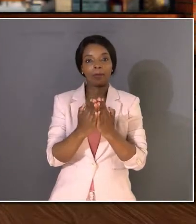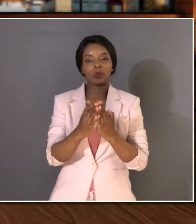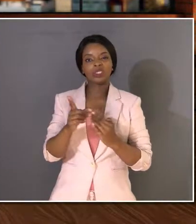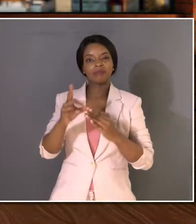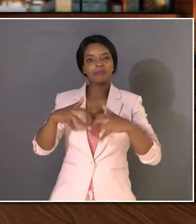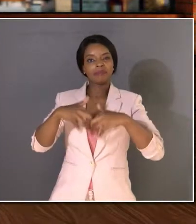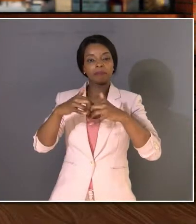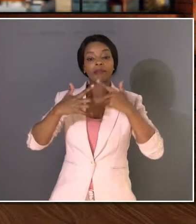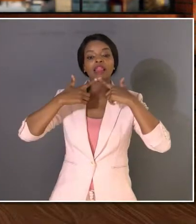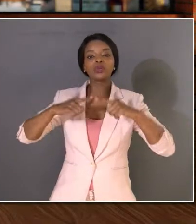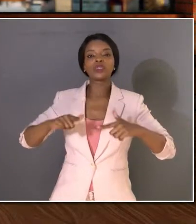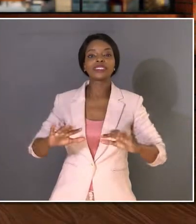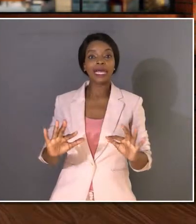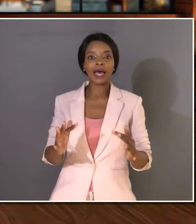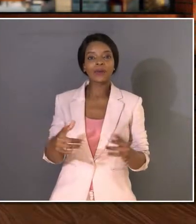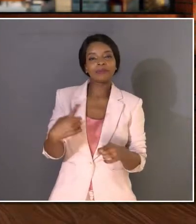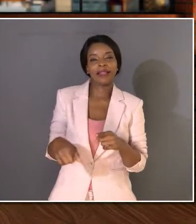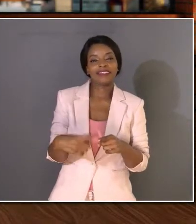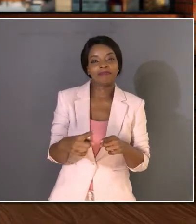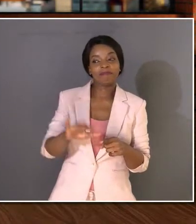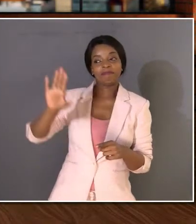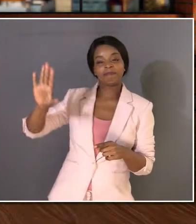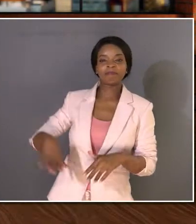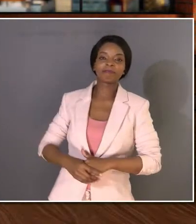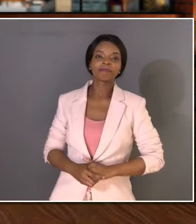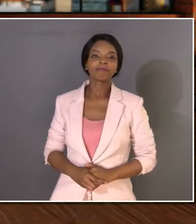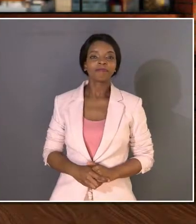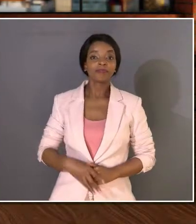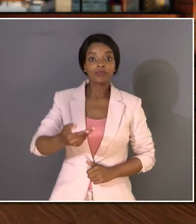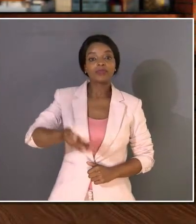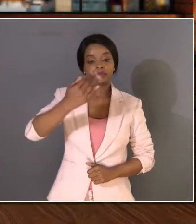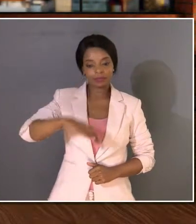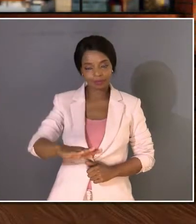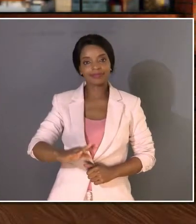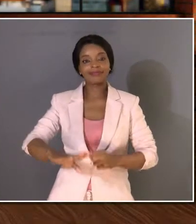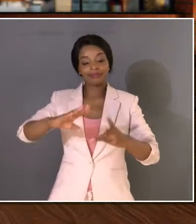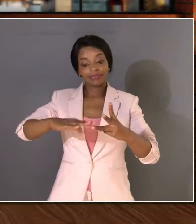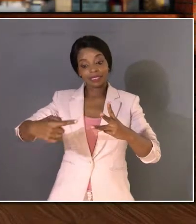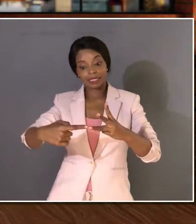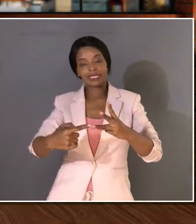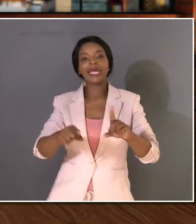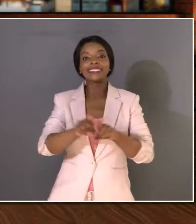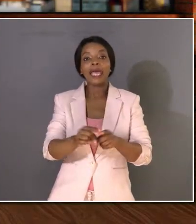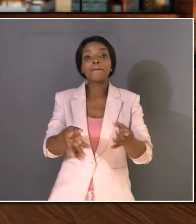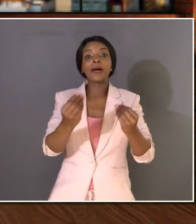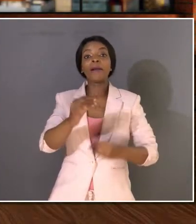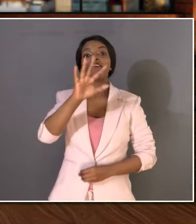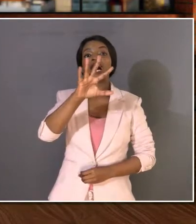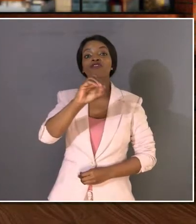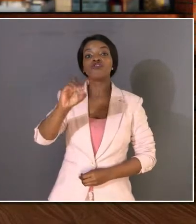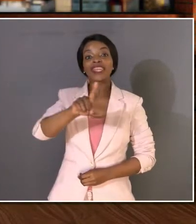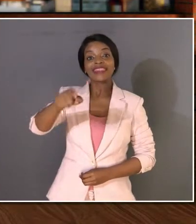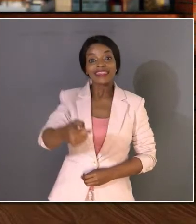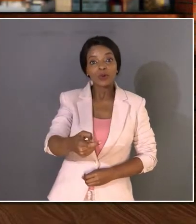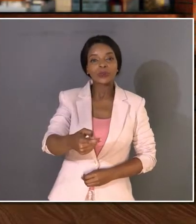linguistics through play. The following recipient, also of 500,000 rands, is